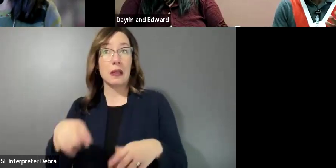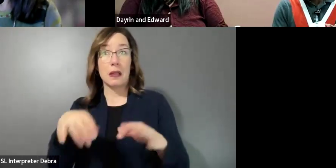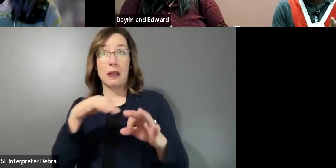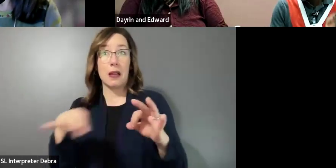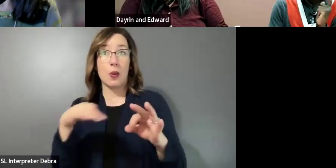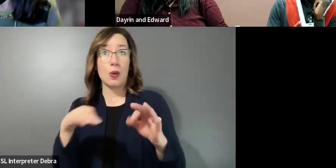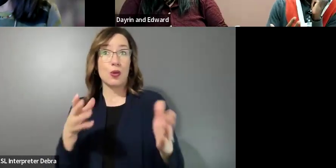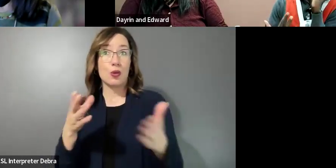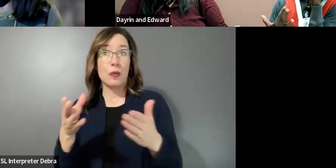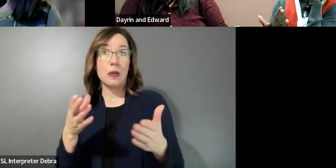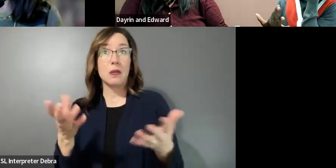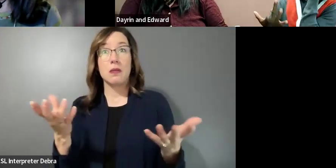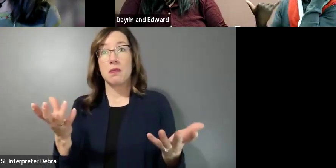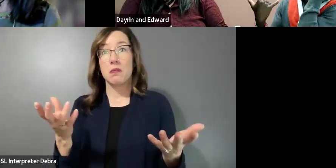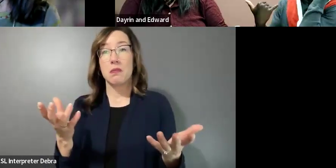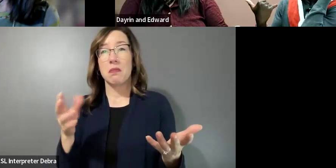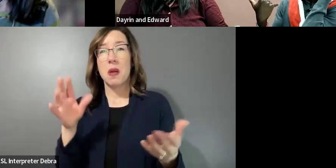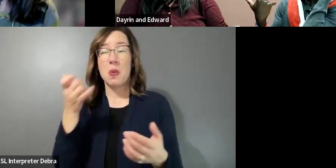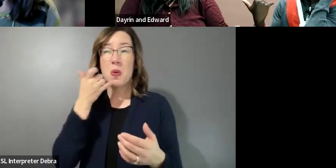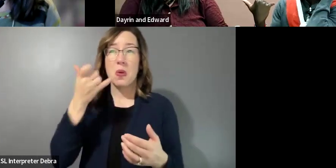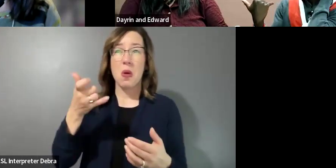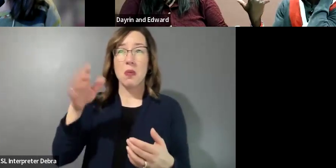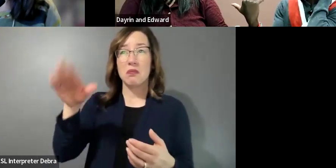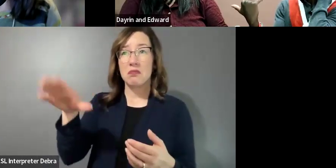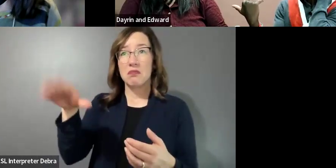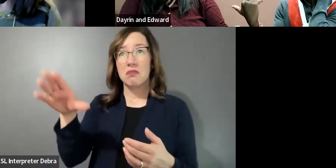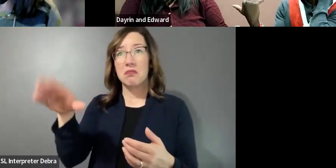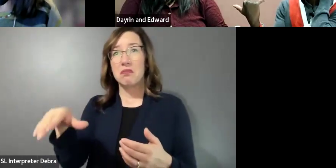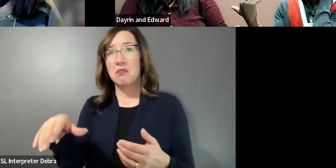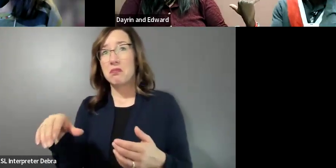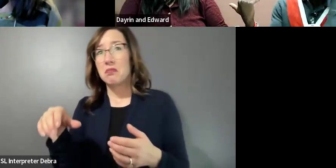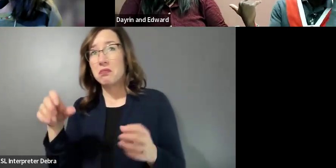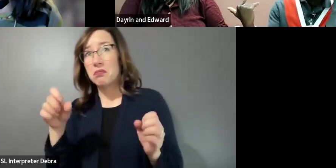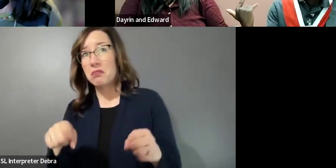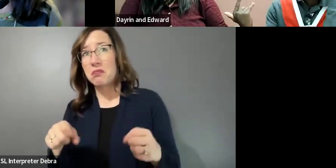I may call him, hey, can I get